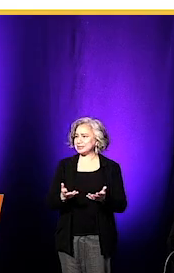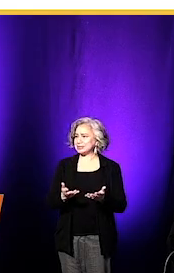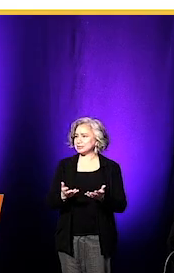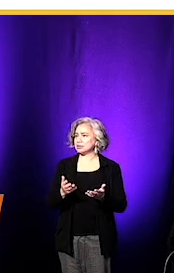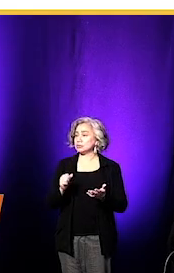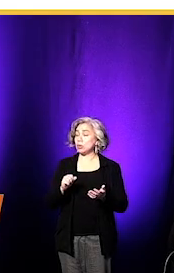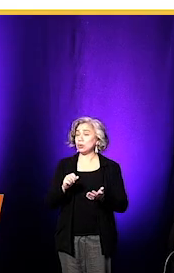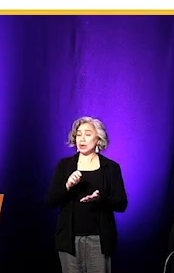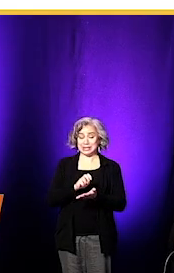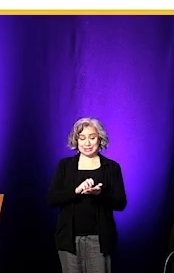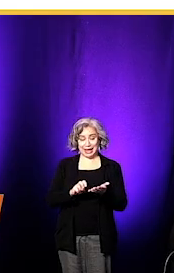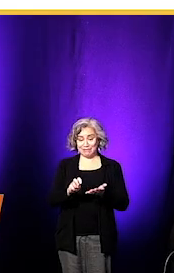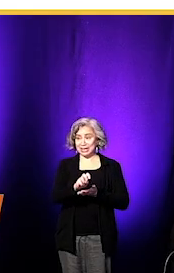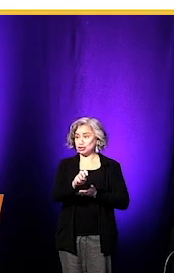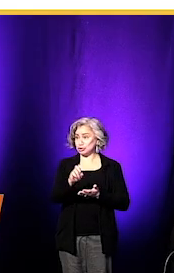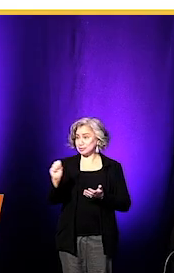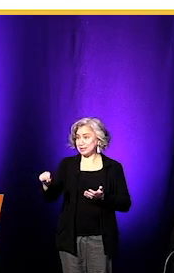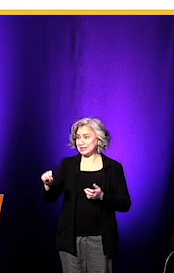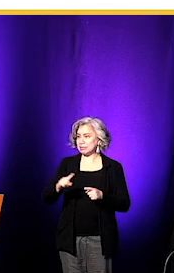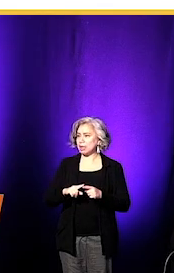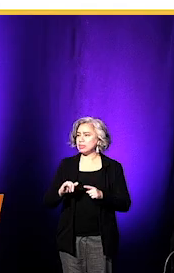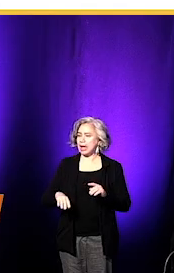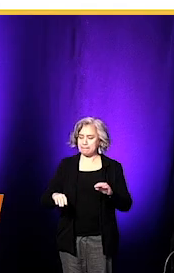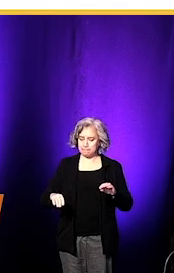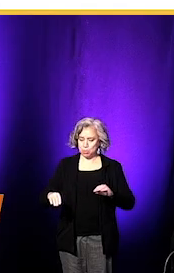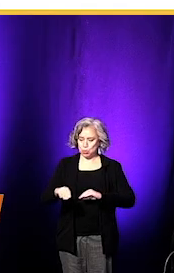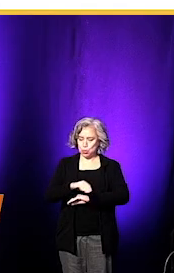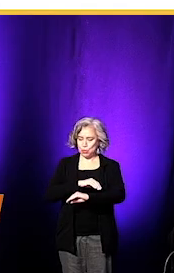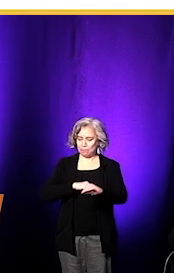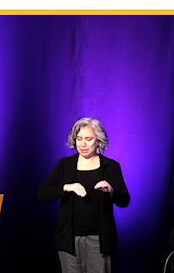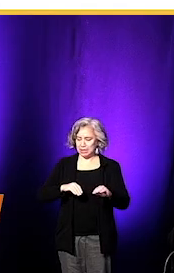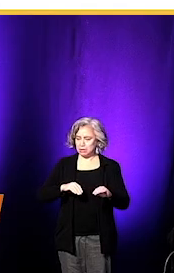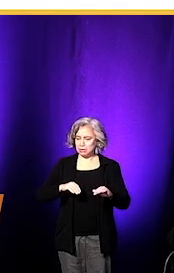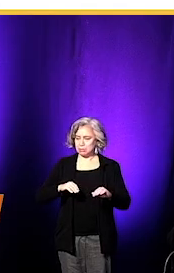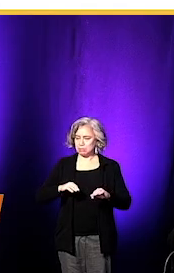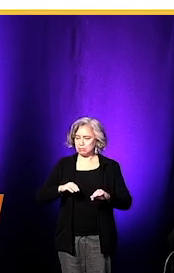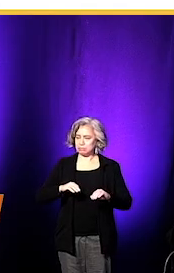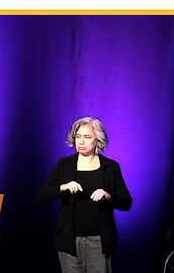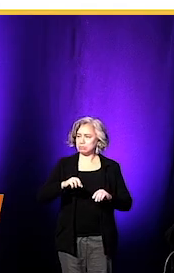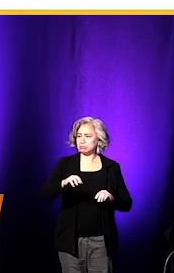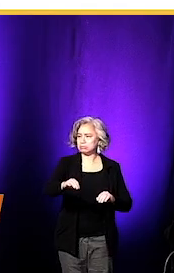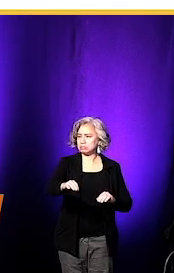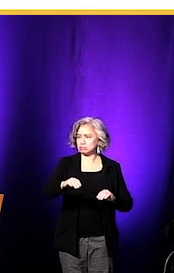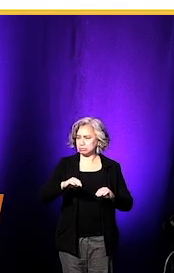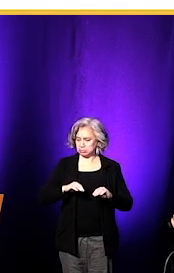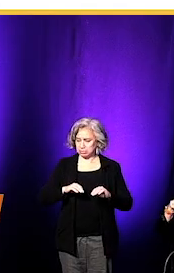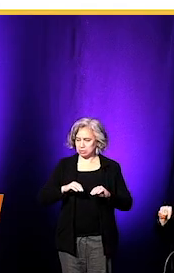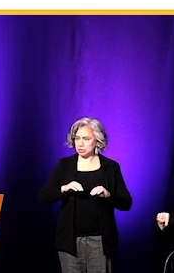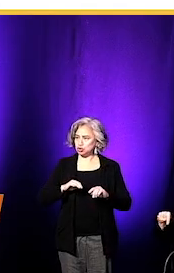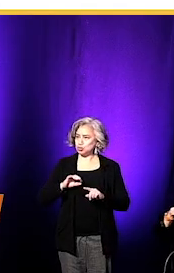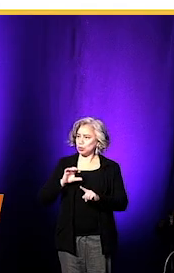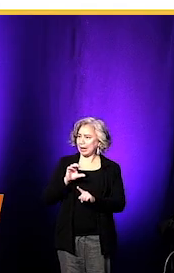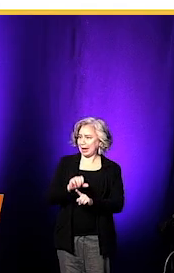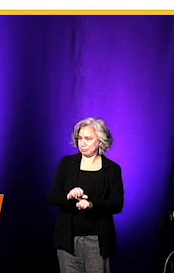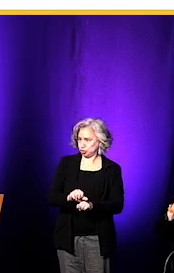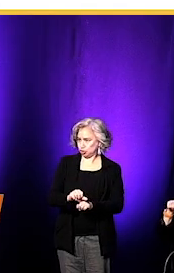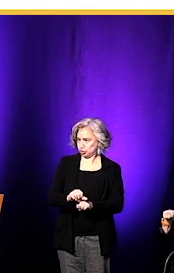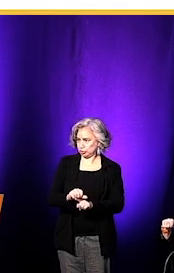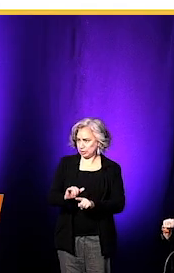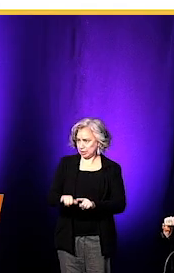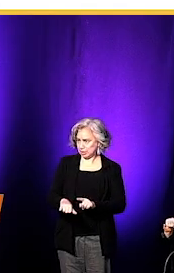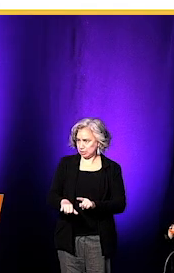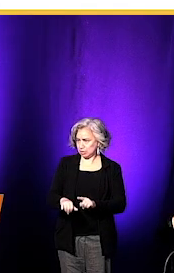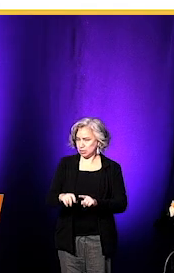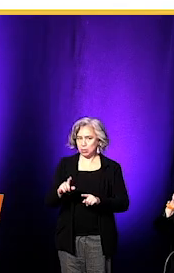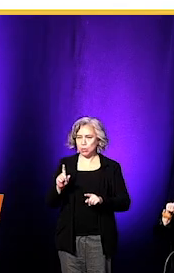that for me, that movement is really about capturing that, where they're going, moving across